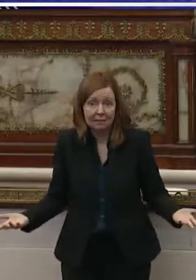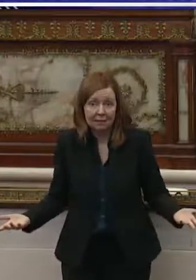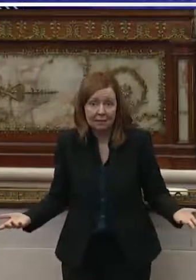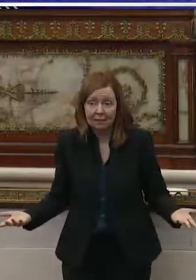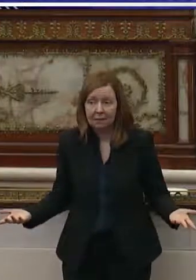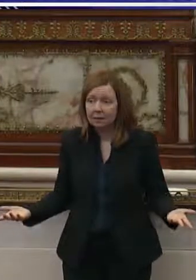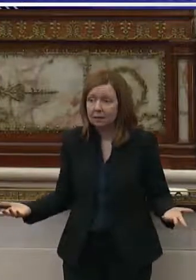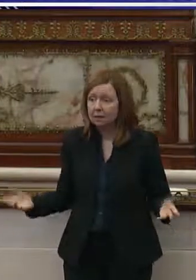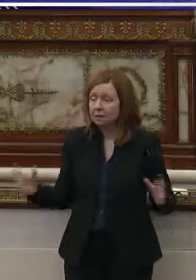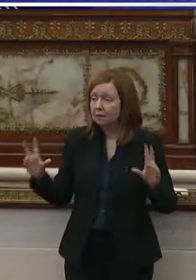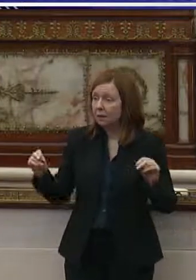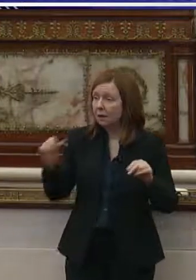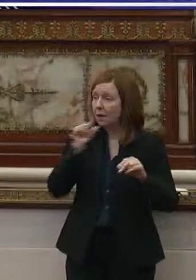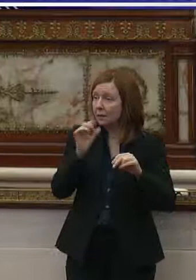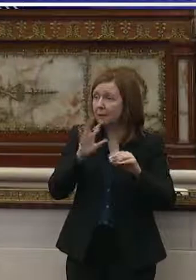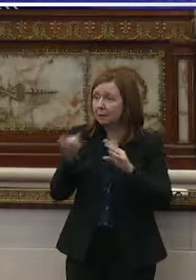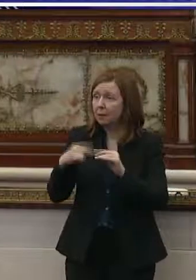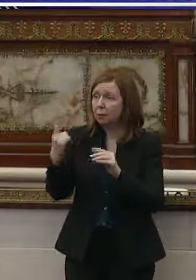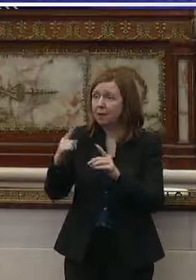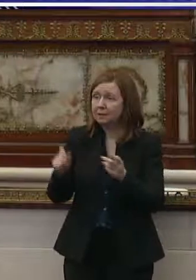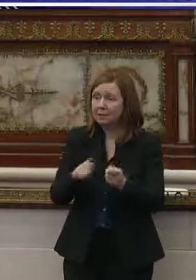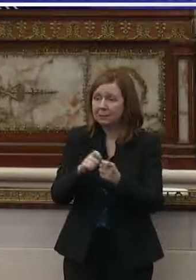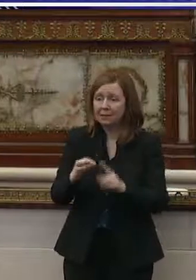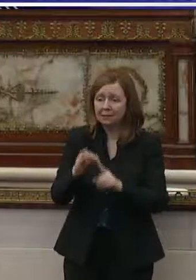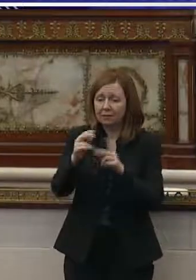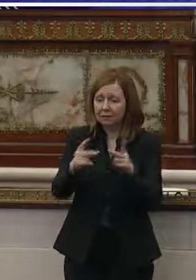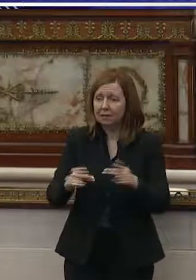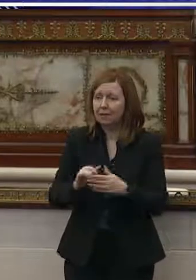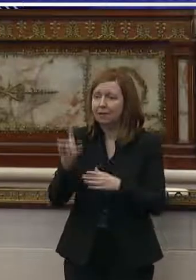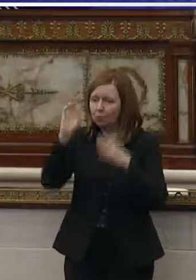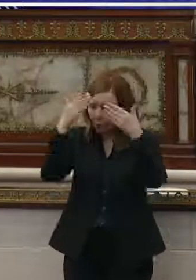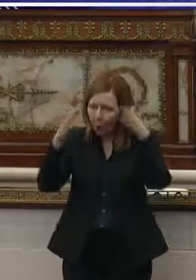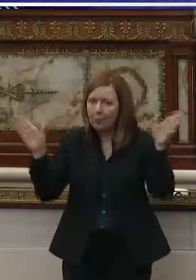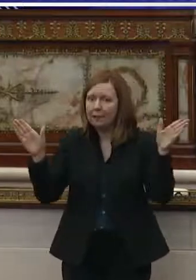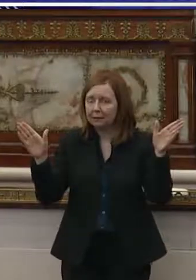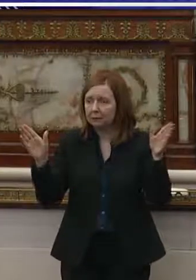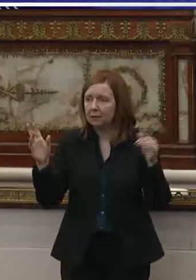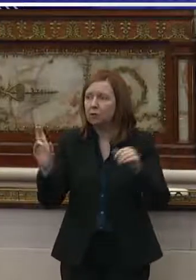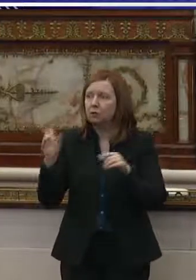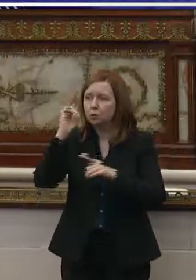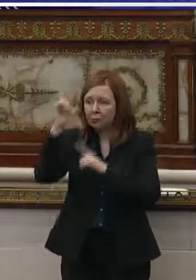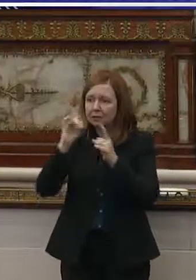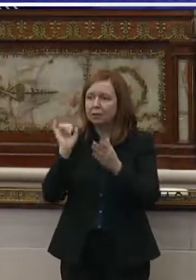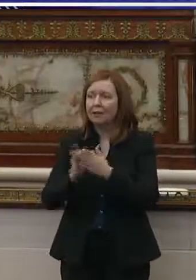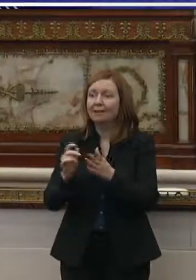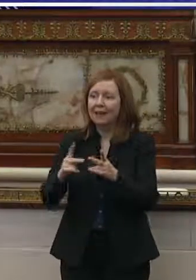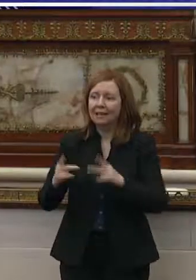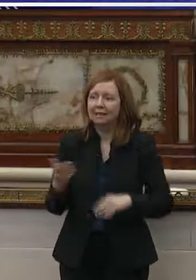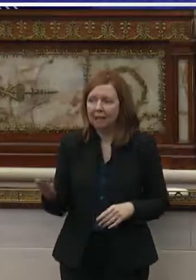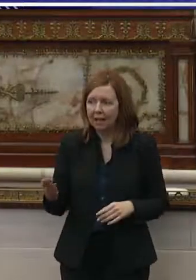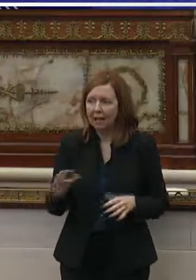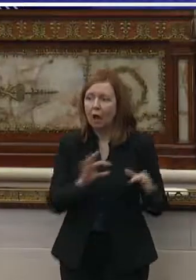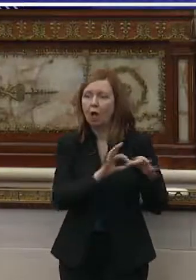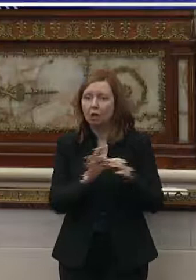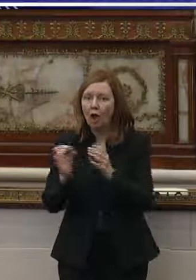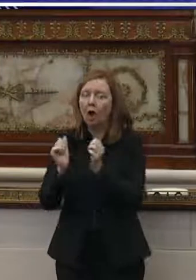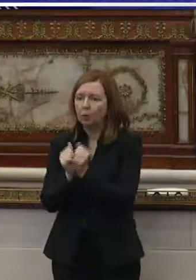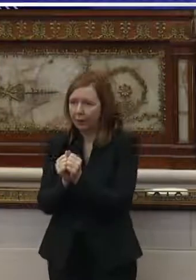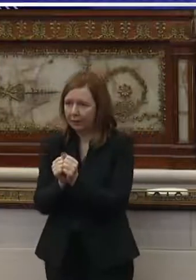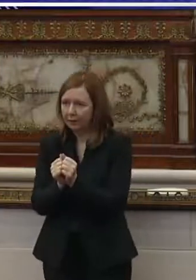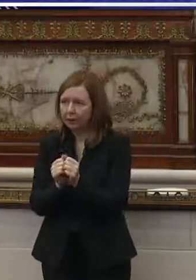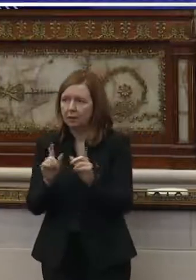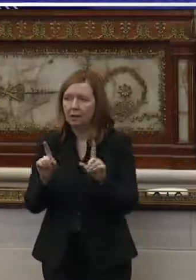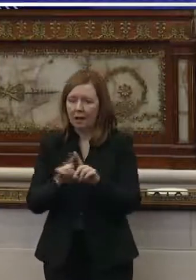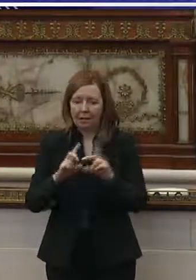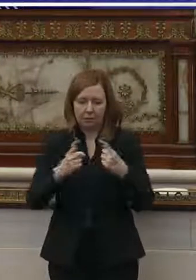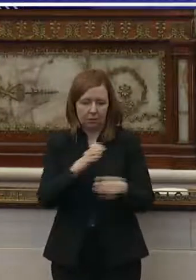specific. No. I'm not speaking to one specific site. I'm just saying that you are open to considering that site, along with, as a district